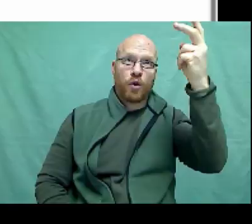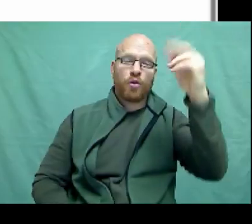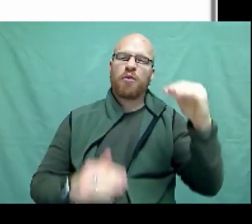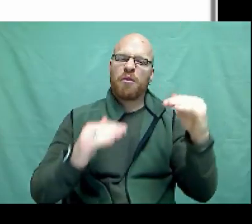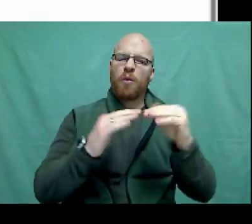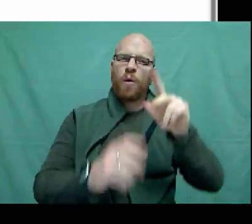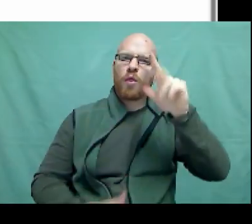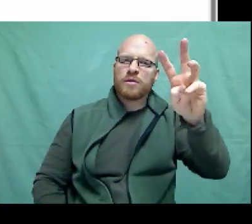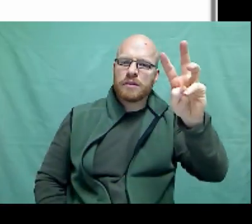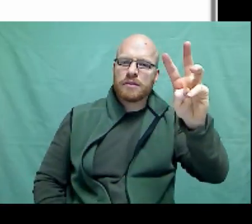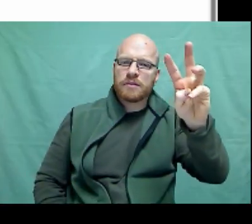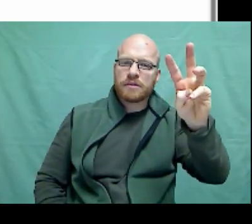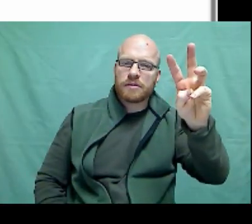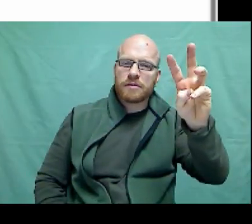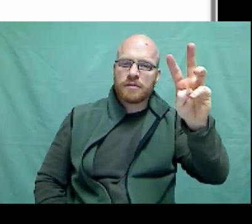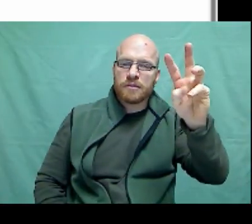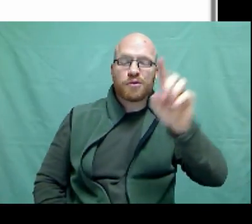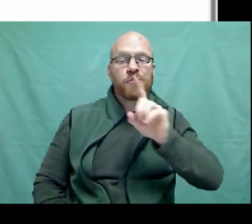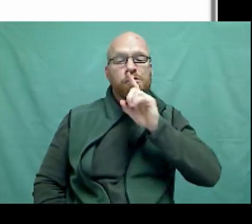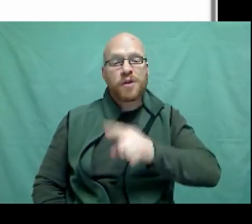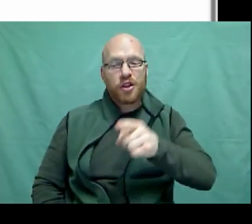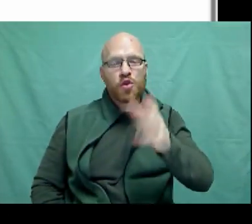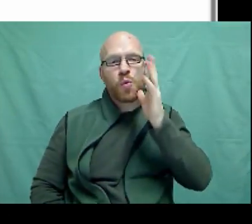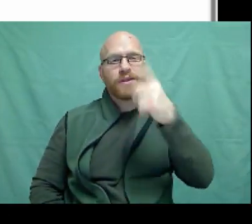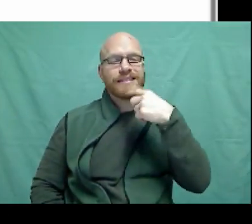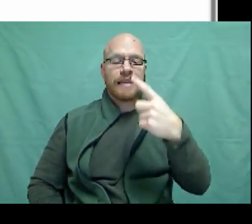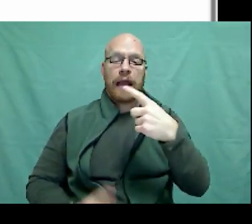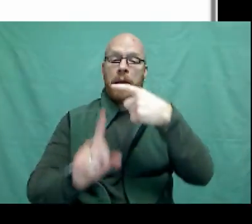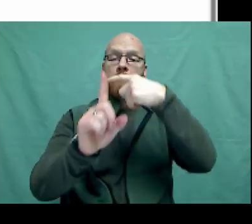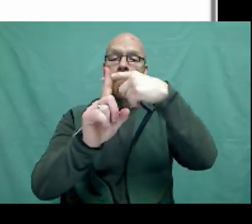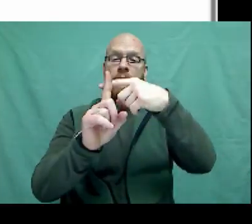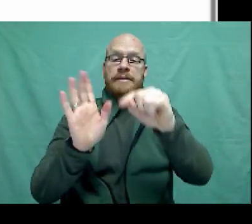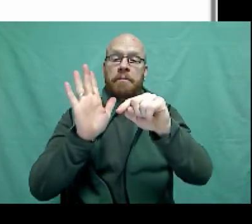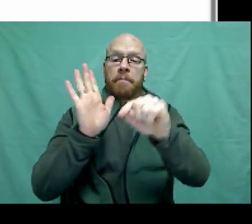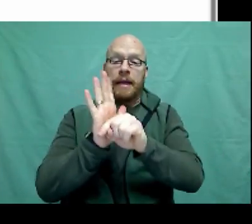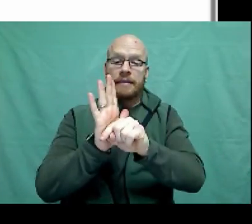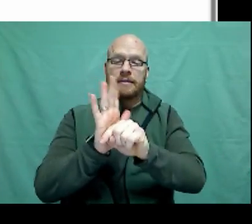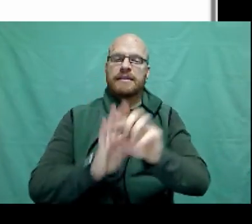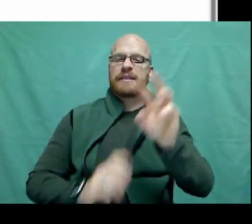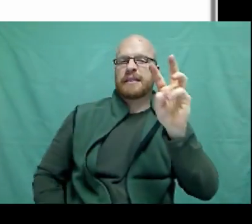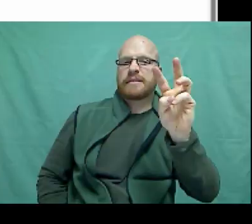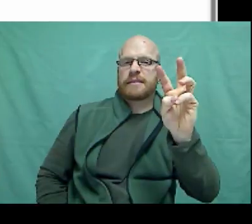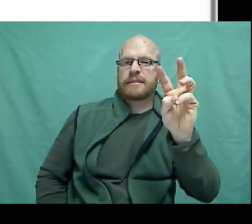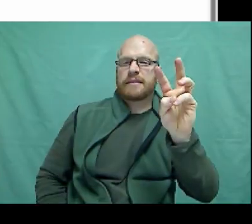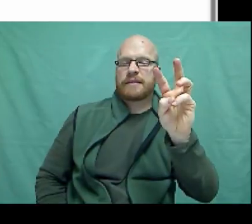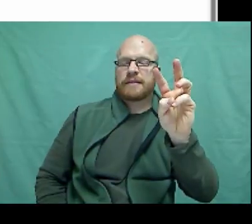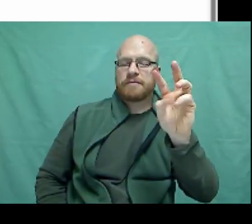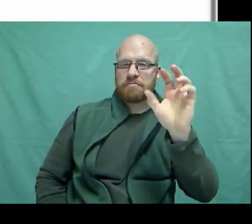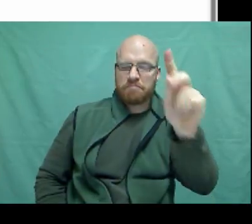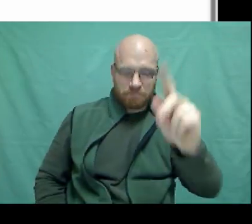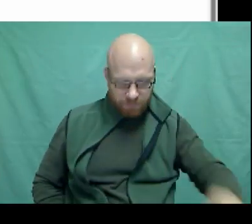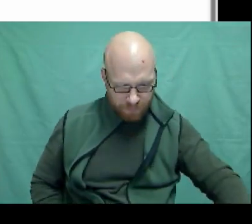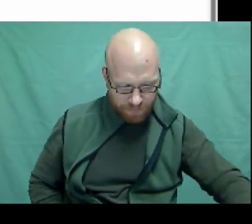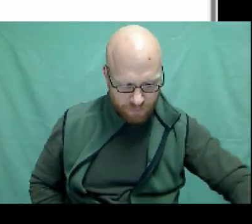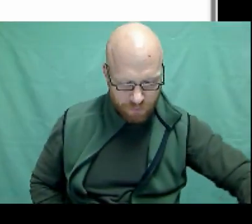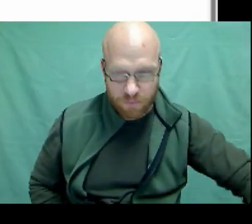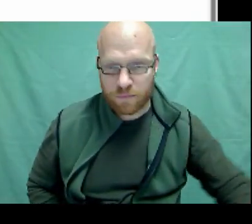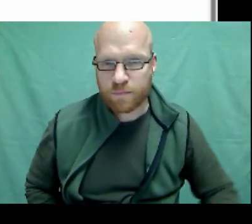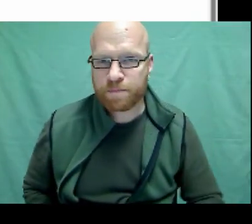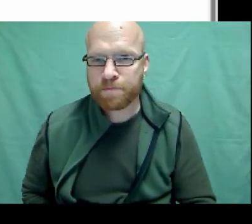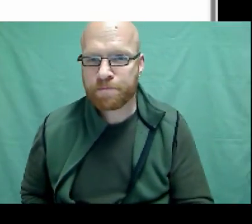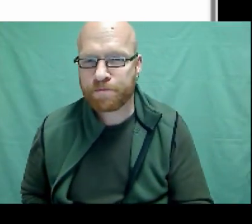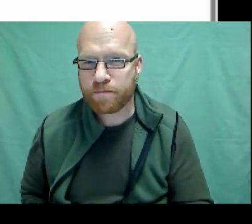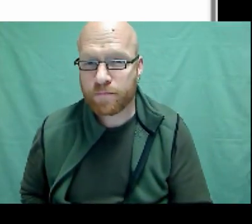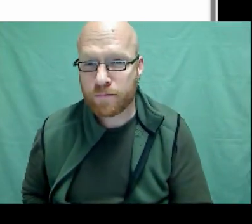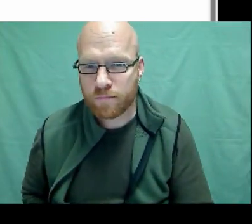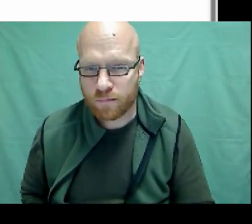about negative 6 squared is 36. So we tend to write the answer to square root of 36